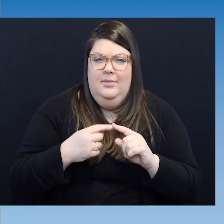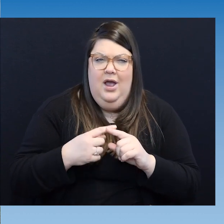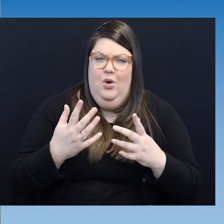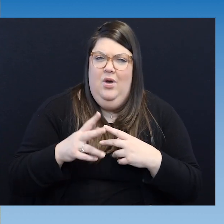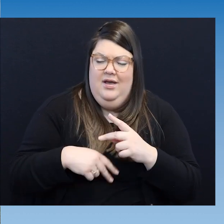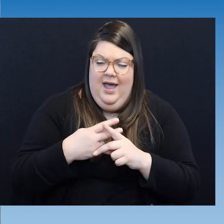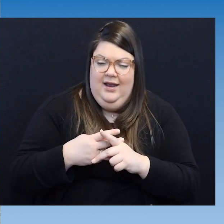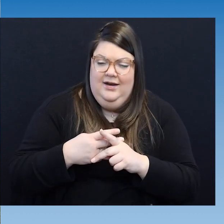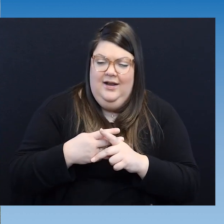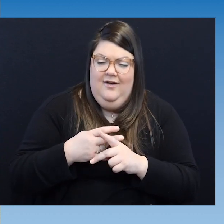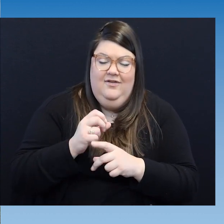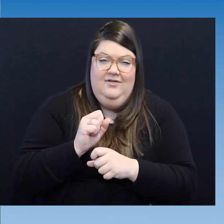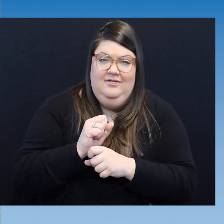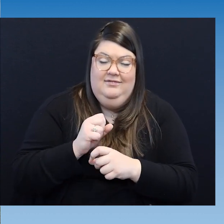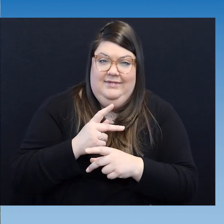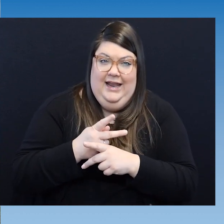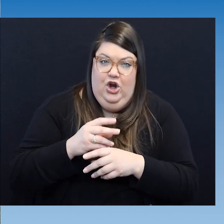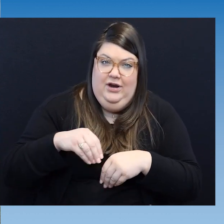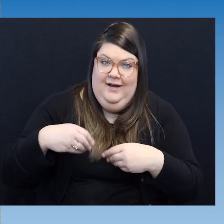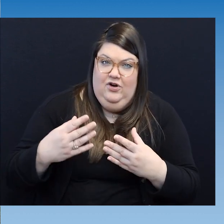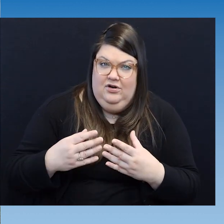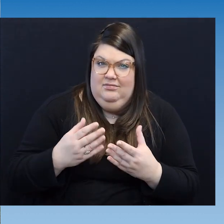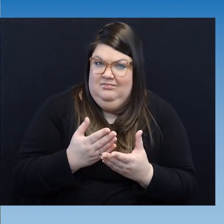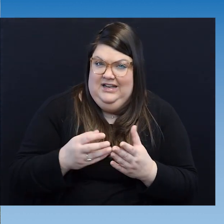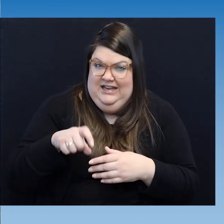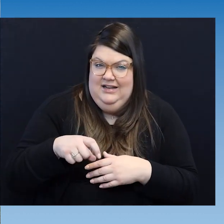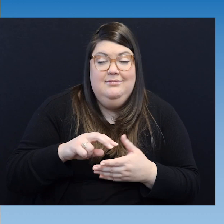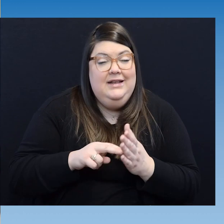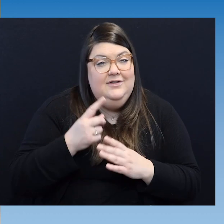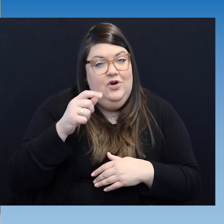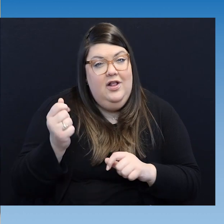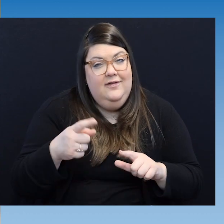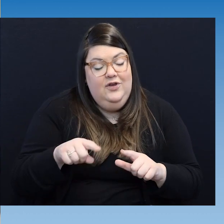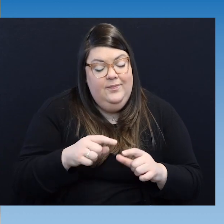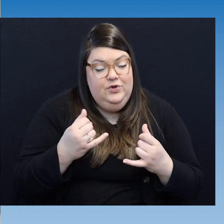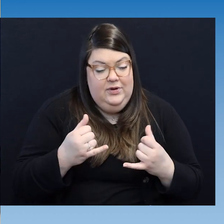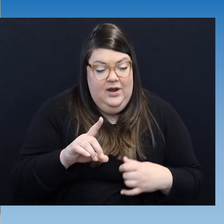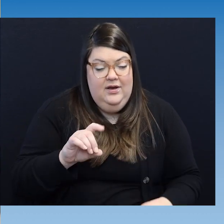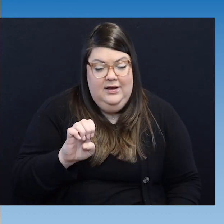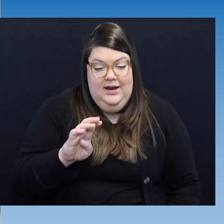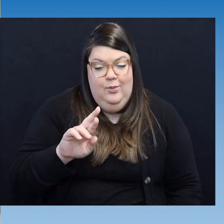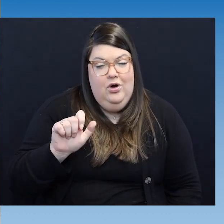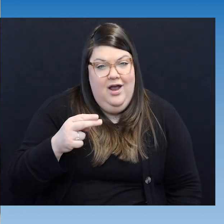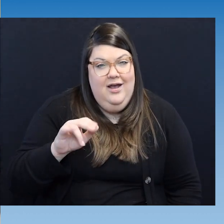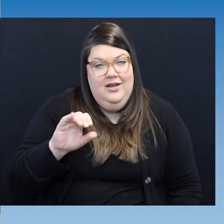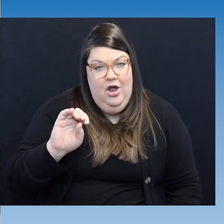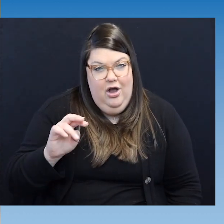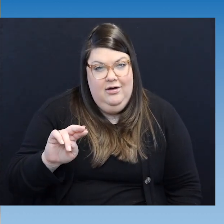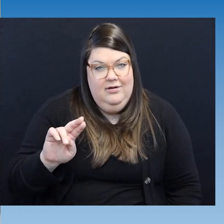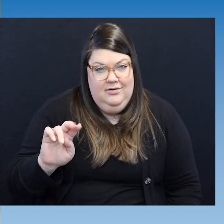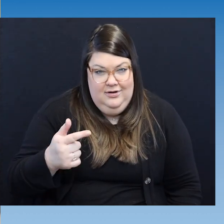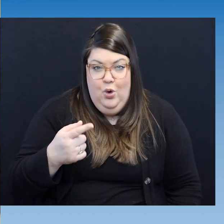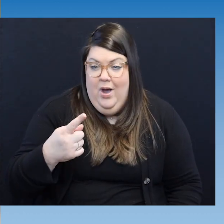kind of caregiving means for all of you. And so with us tonight, we have Deborah Young, one of the participants in the